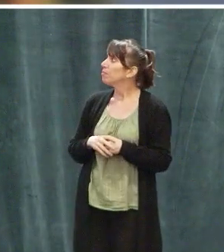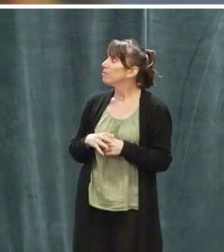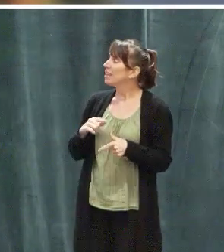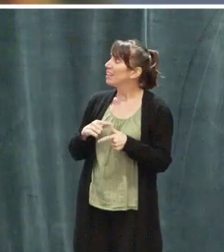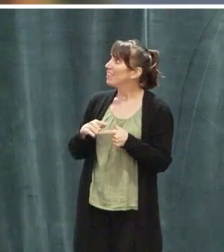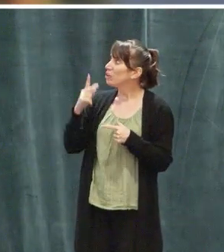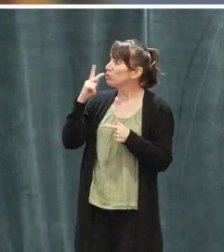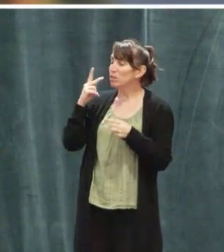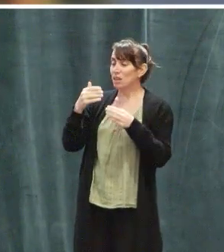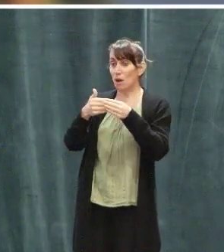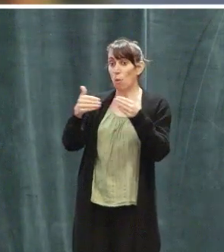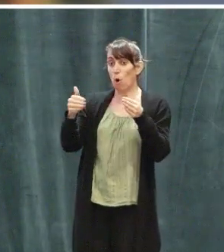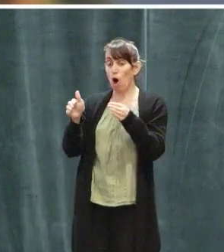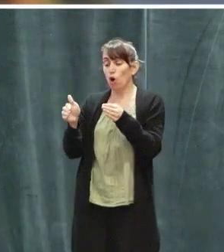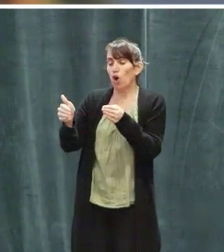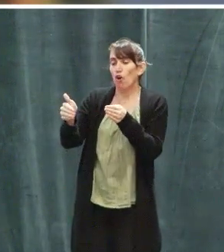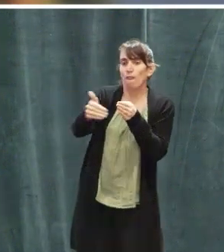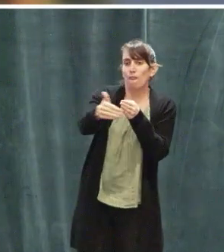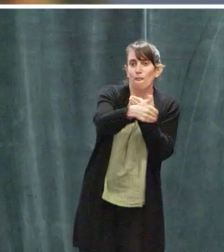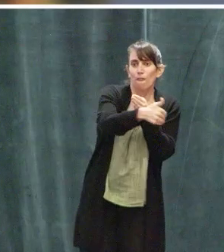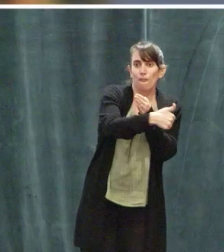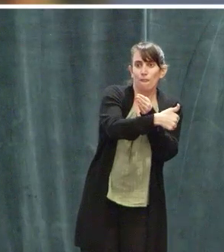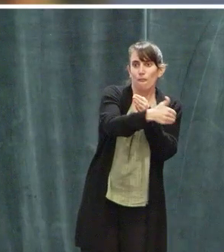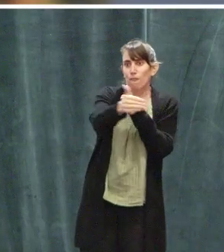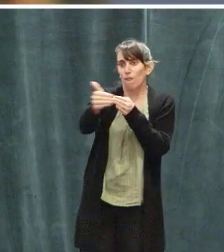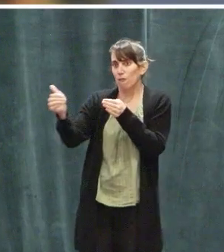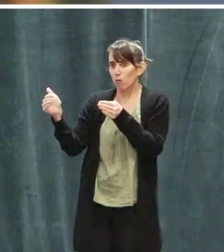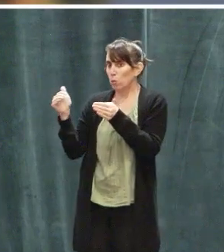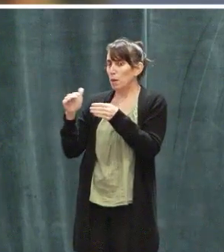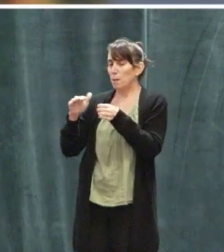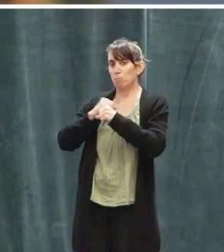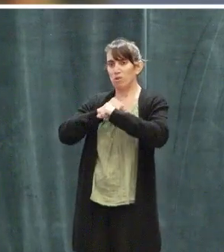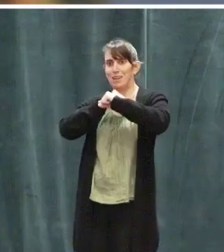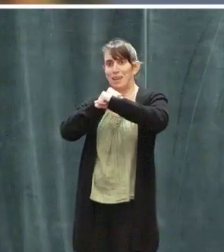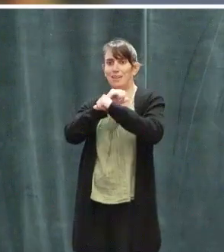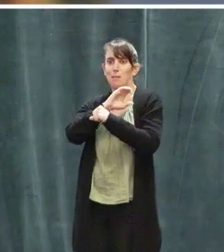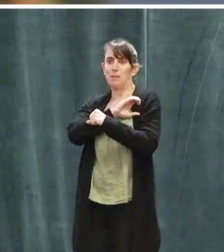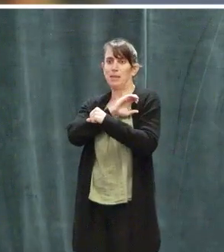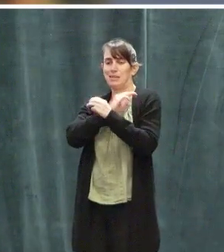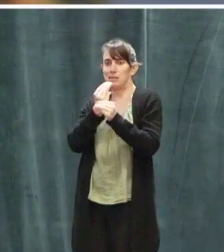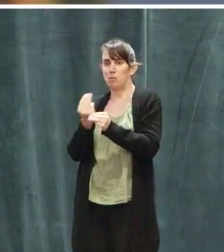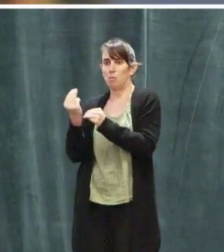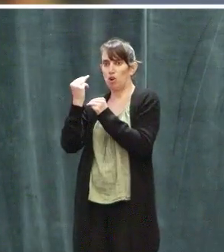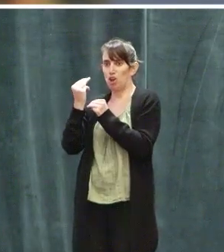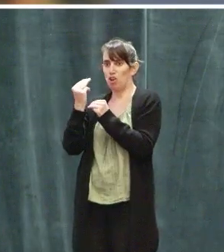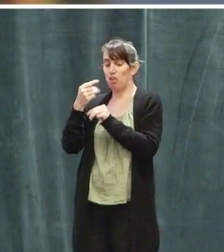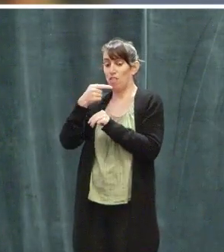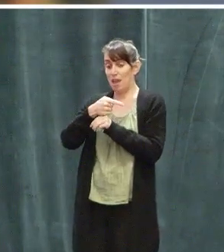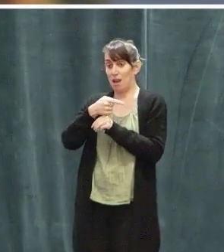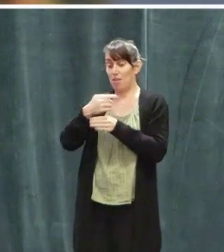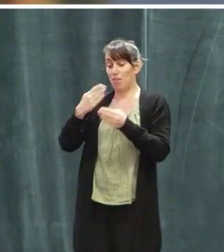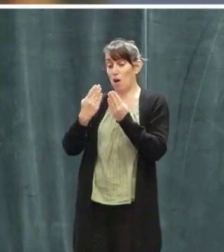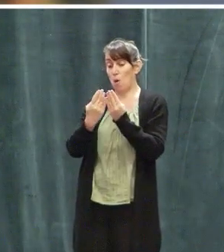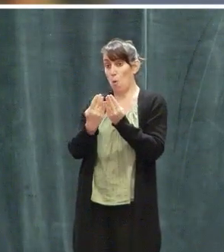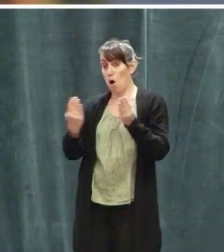to curve around. We've completely protected the police memorial, which is located right here. And we've brought the wall up a little